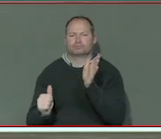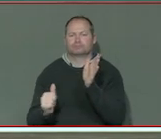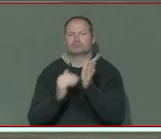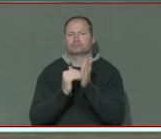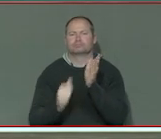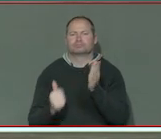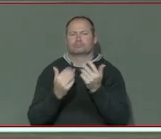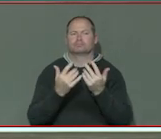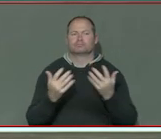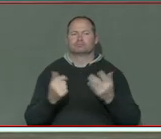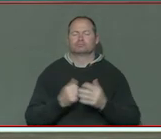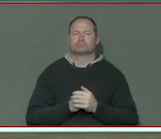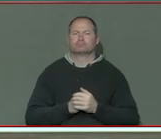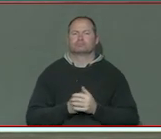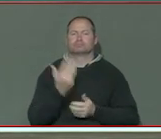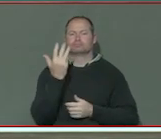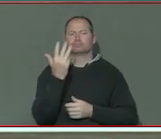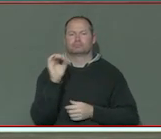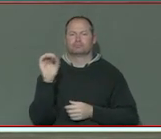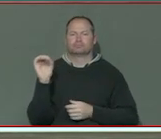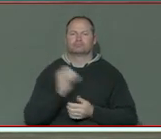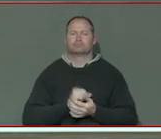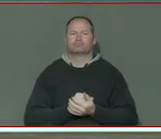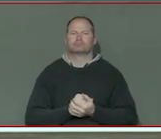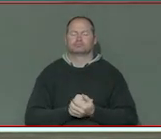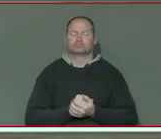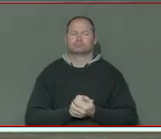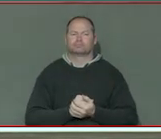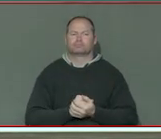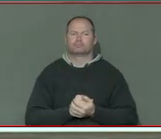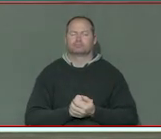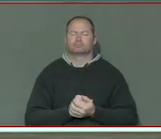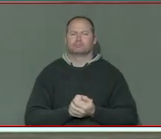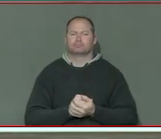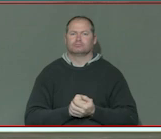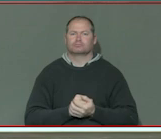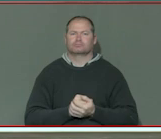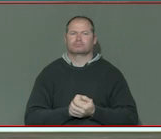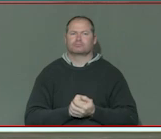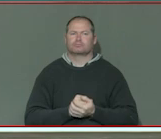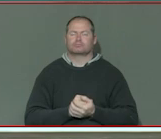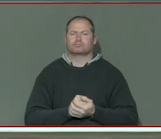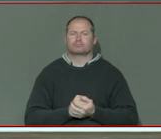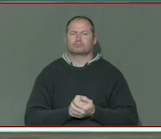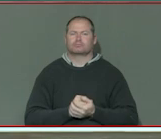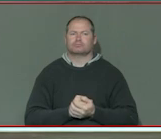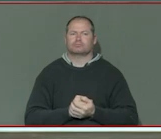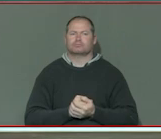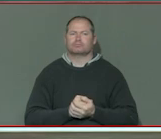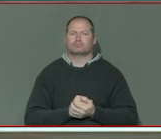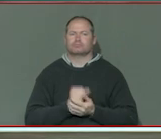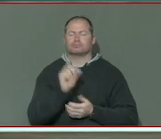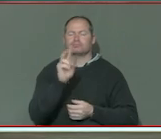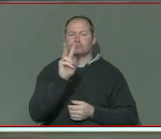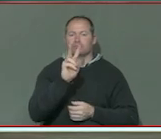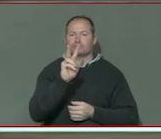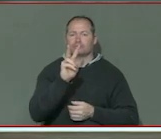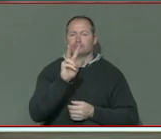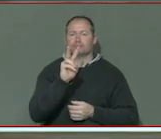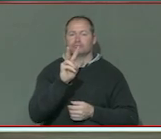subtract? 900. So that was Basco traders. So for Basco, we will